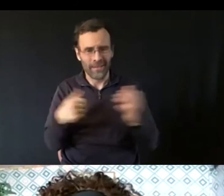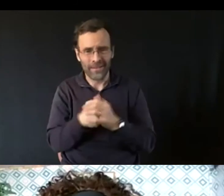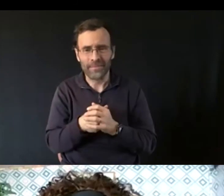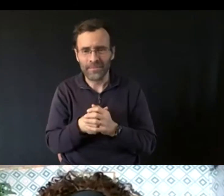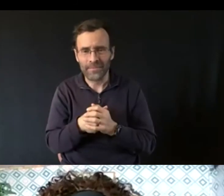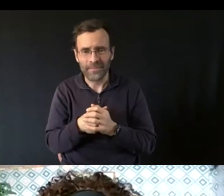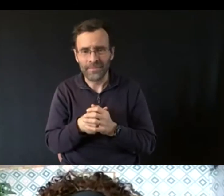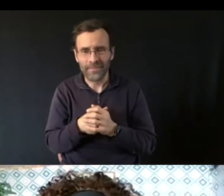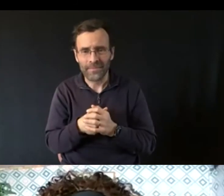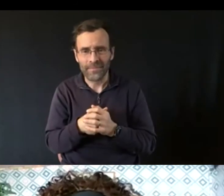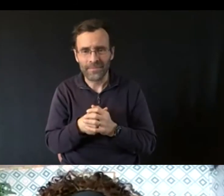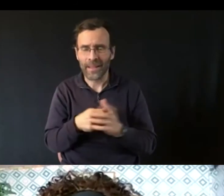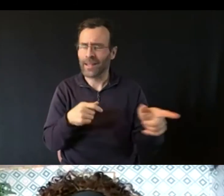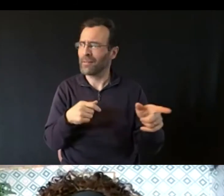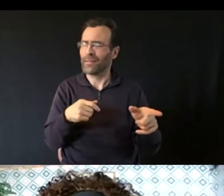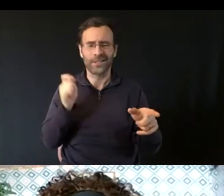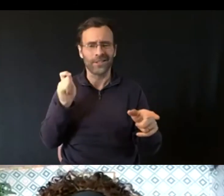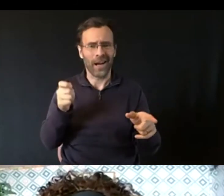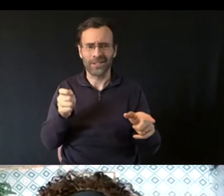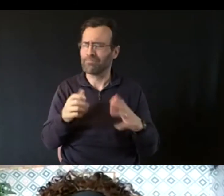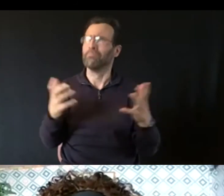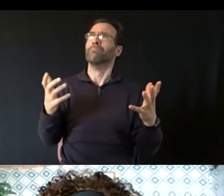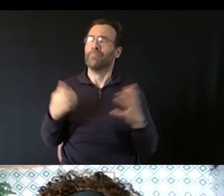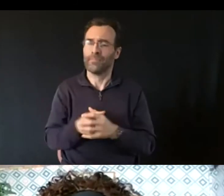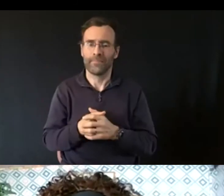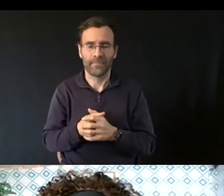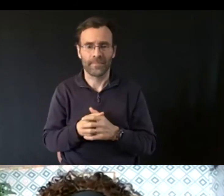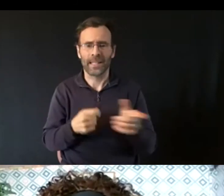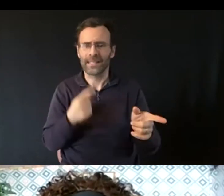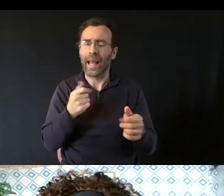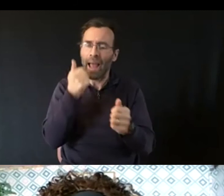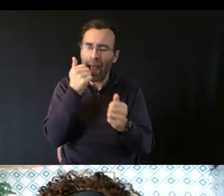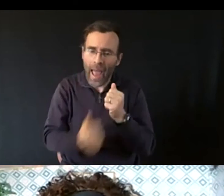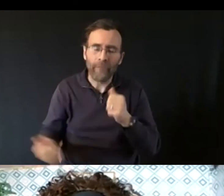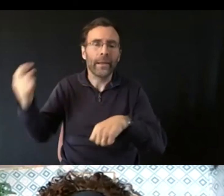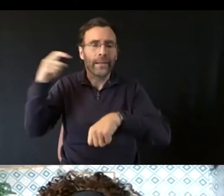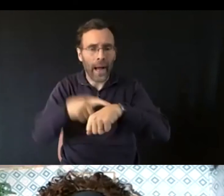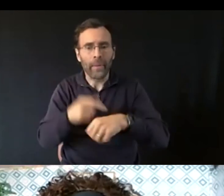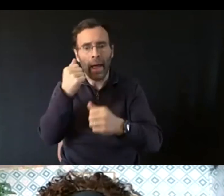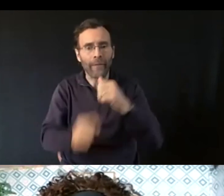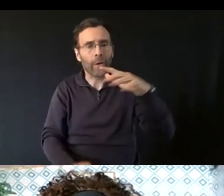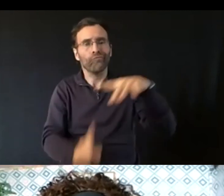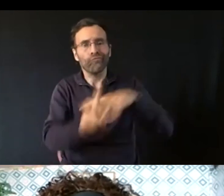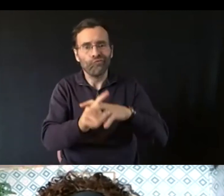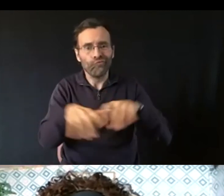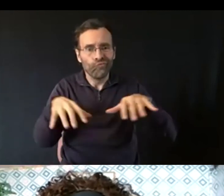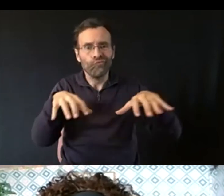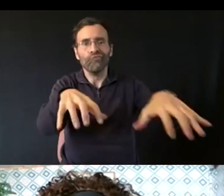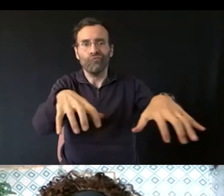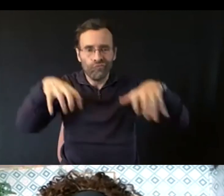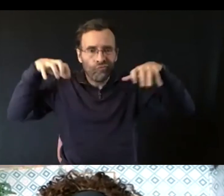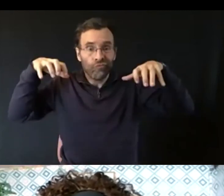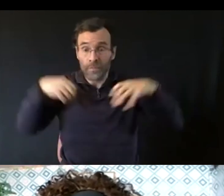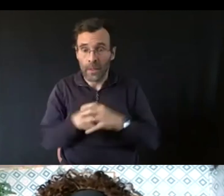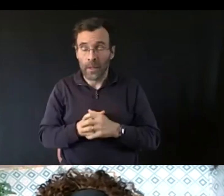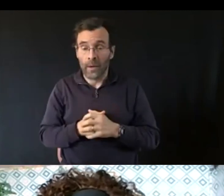just floored away. He says, every single time, everybody's got to come. But